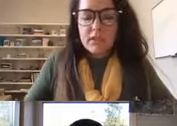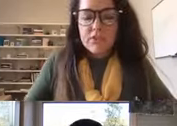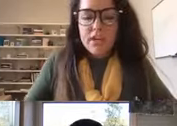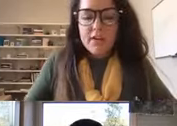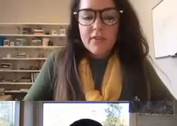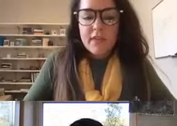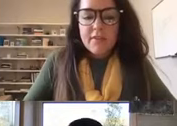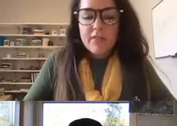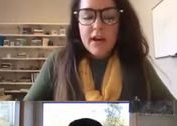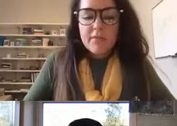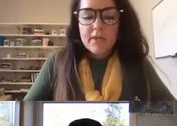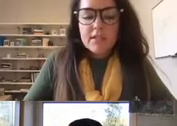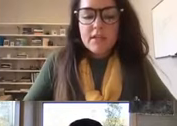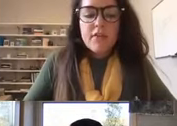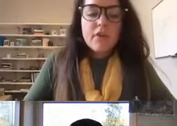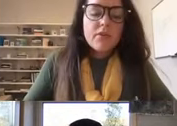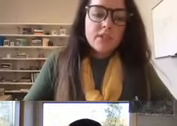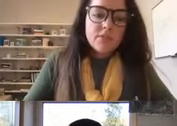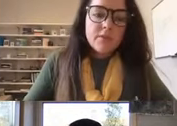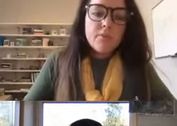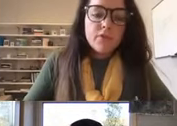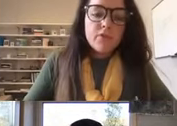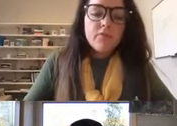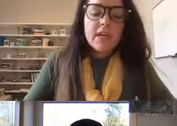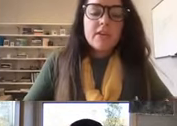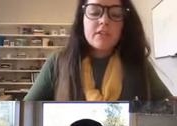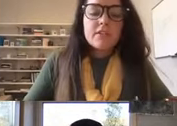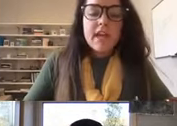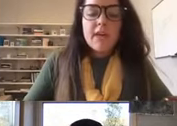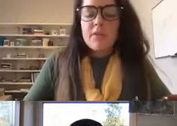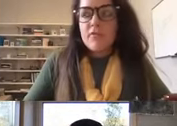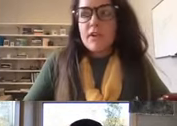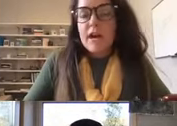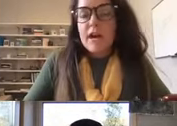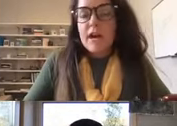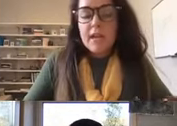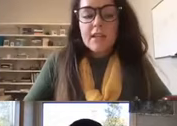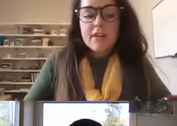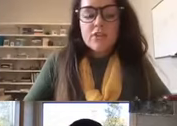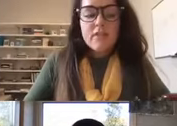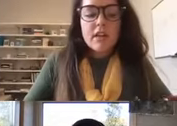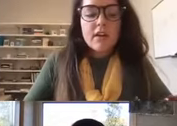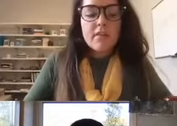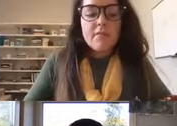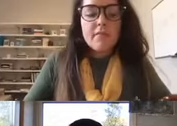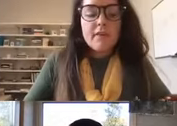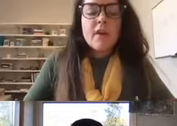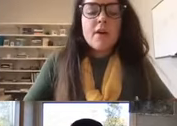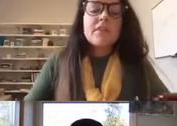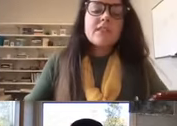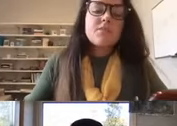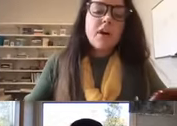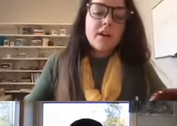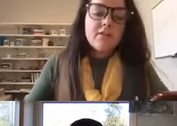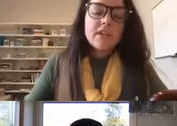School of Geography and the Environment voted to remove Mackinder's name from our main lecture theater. But